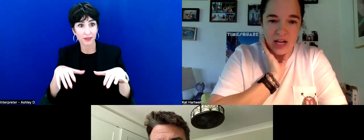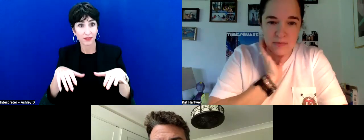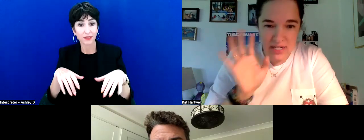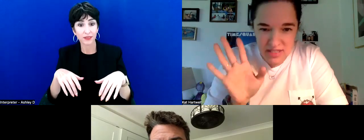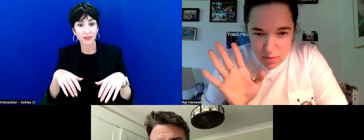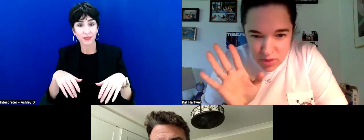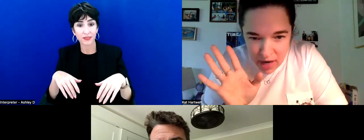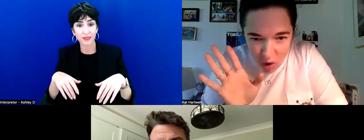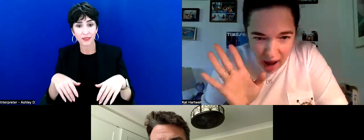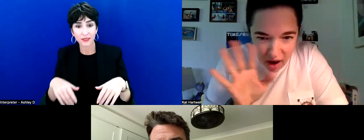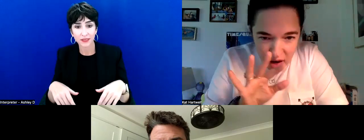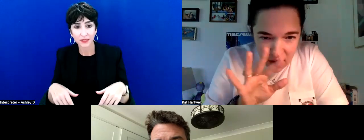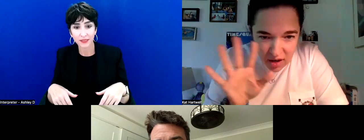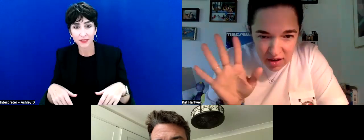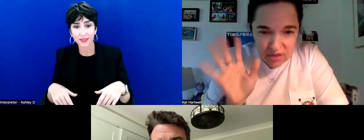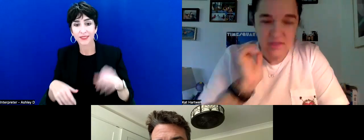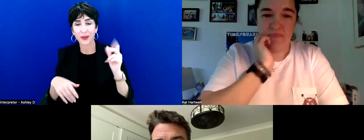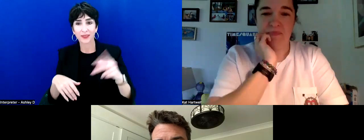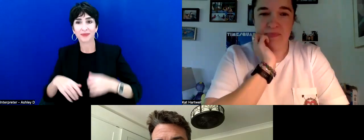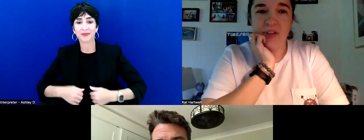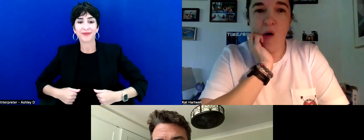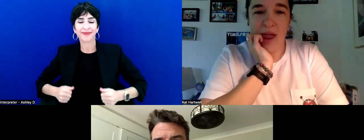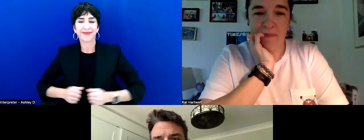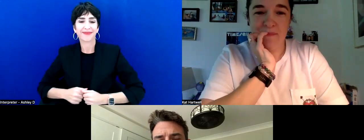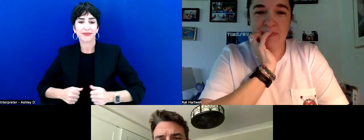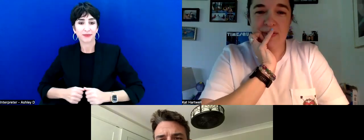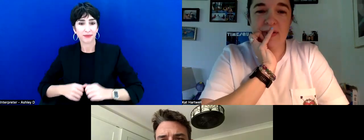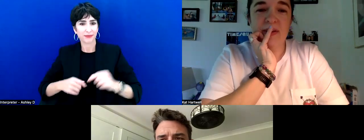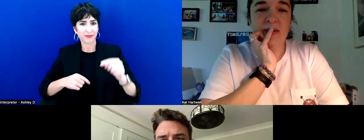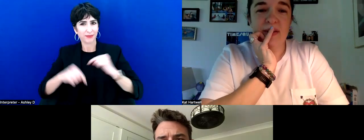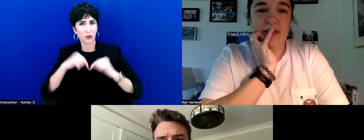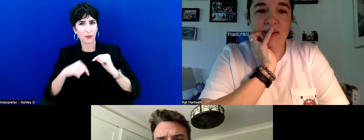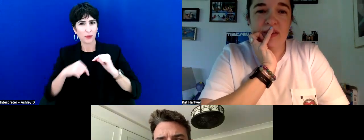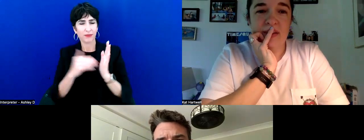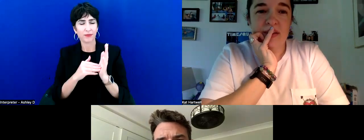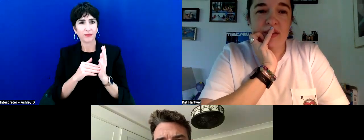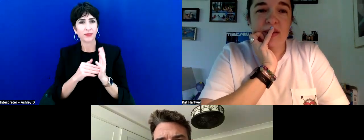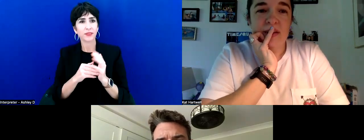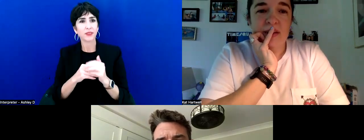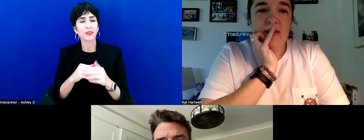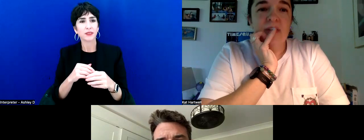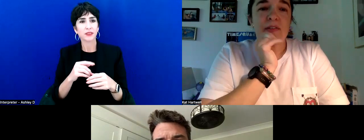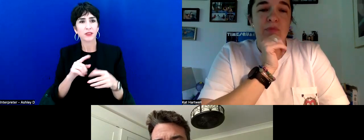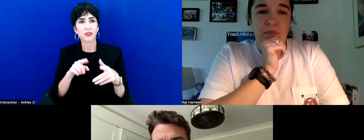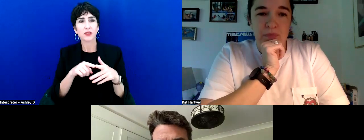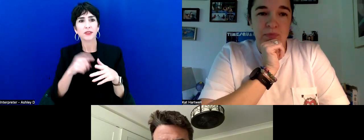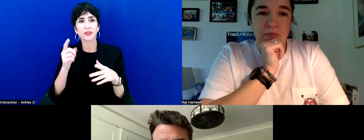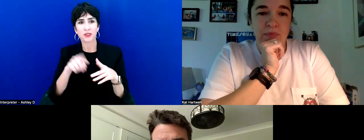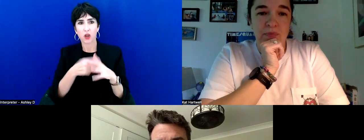Now it on, but it seemed to be okay. Okay. Do I have to Okay. repeat anything? Did it get cut off?